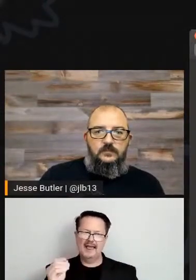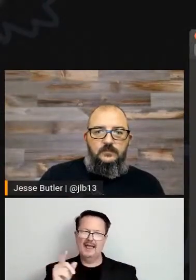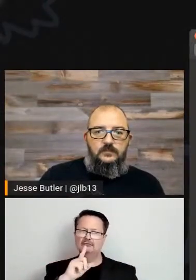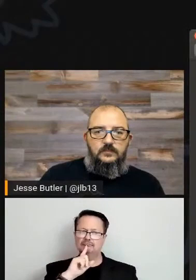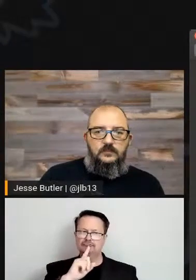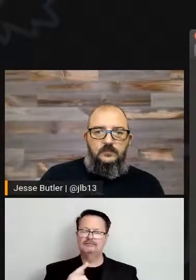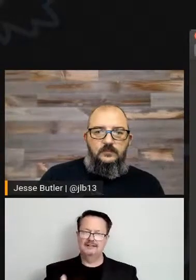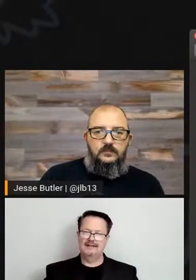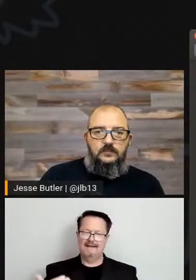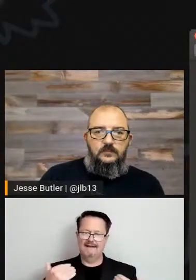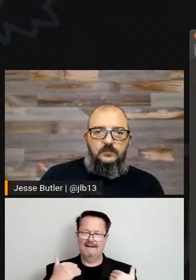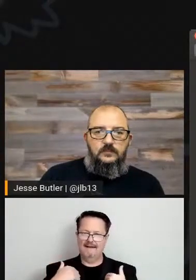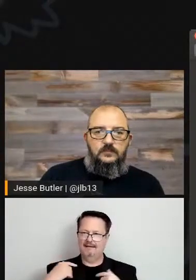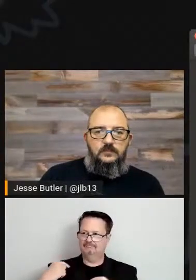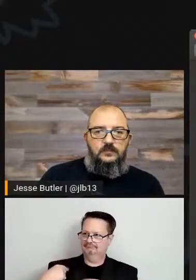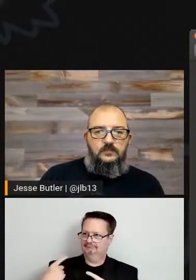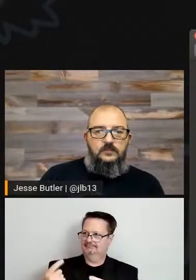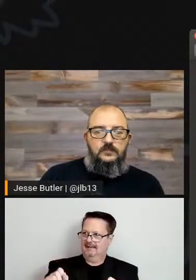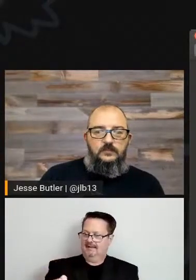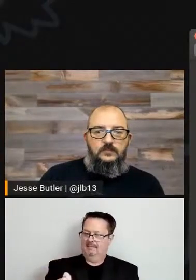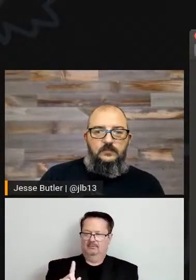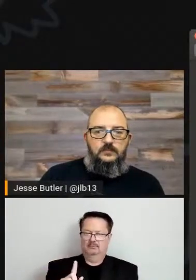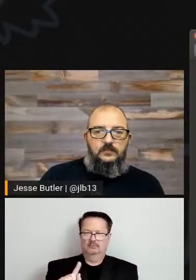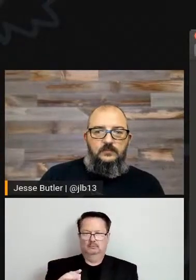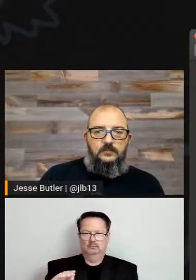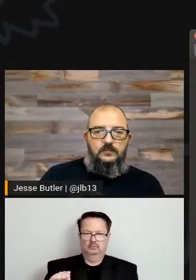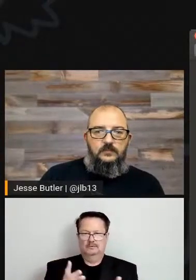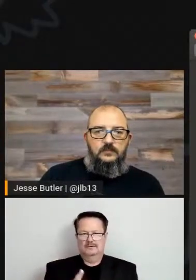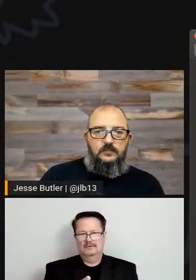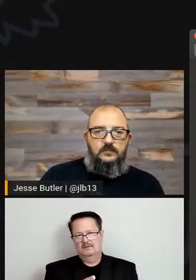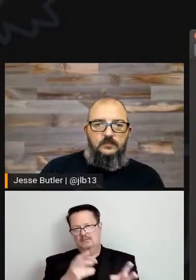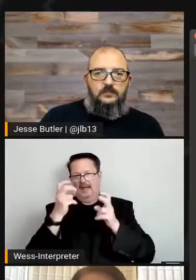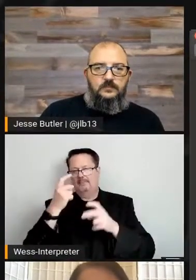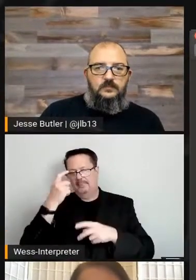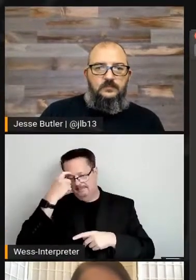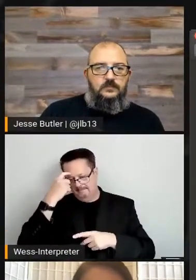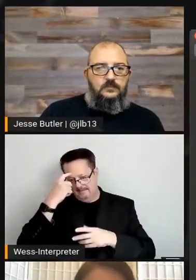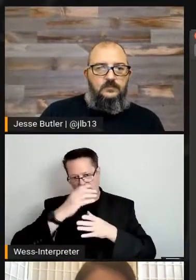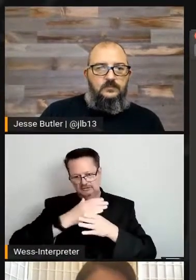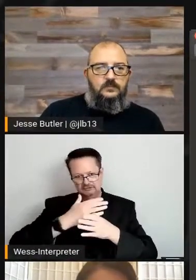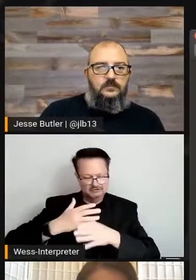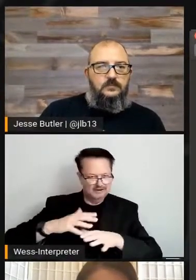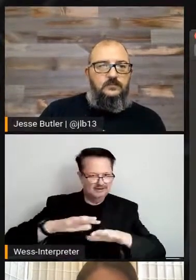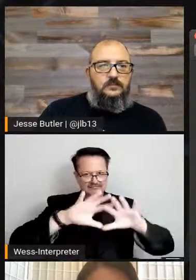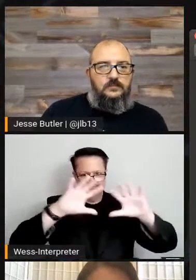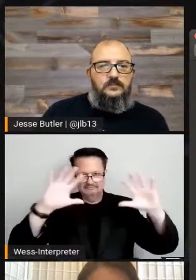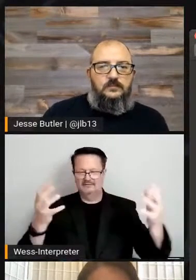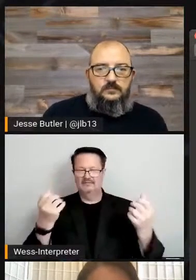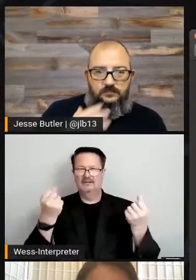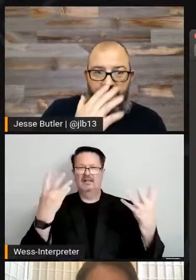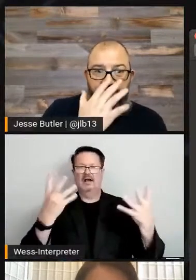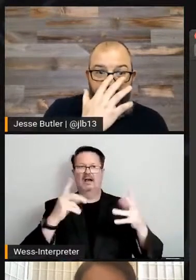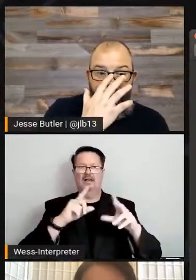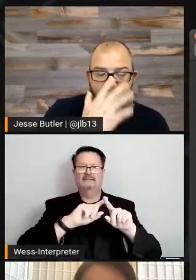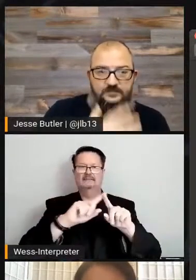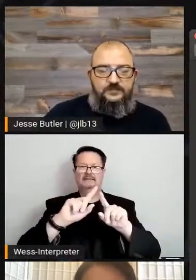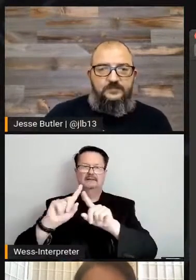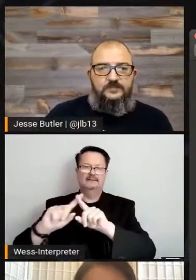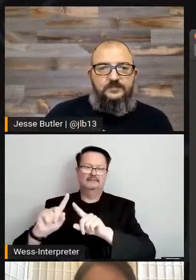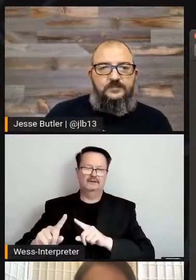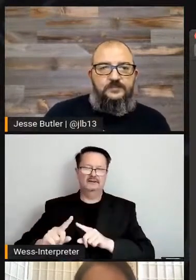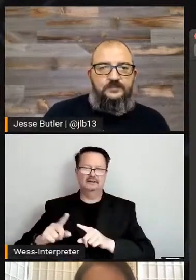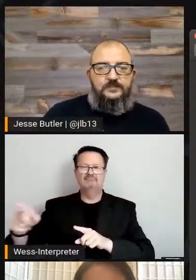has, been able to grab the mind share of a lot of different end